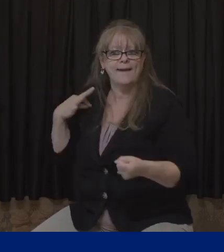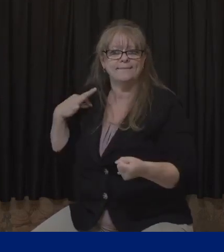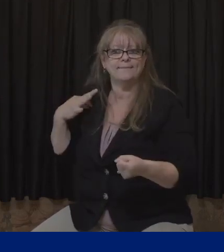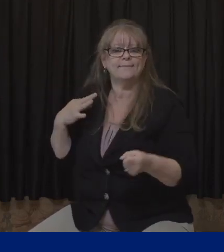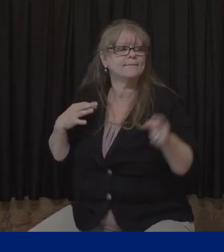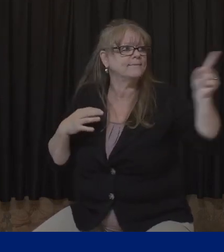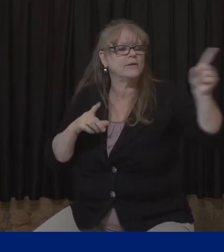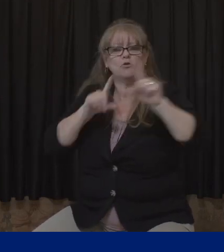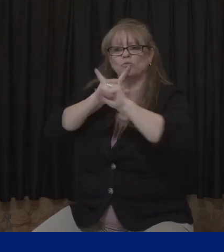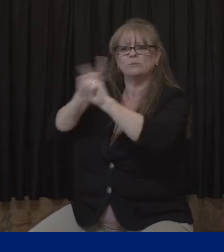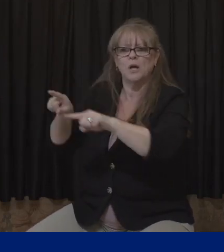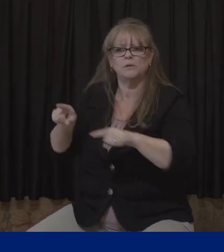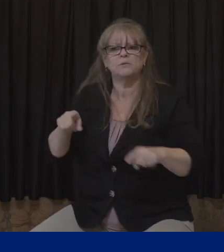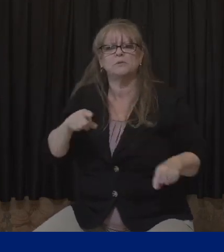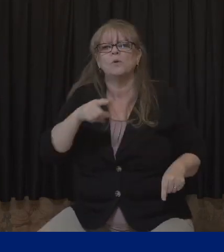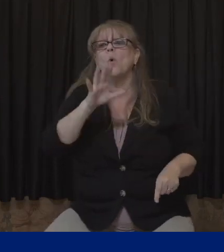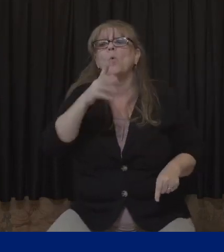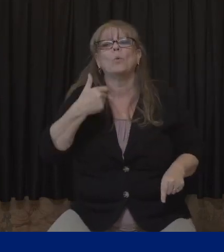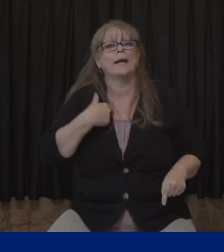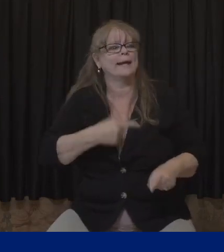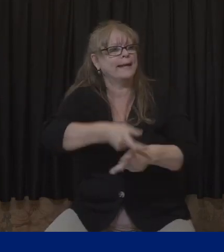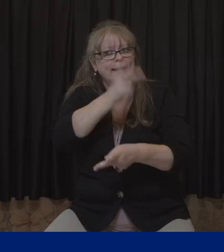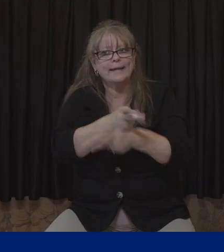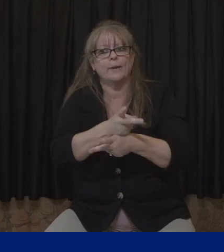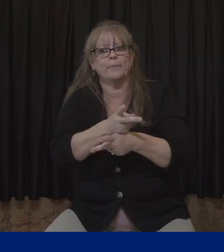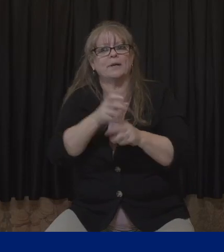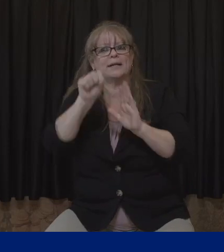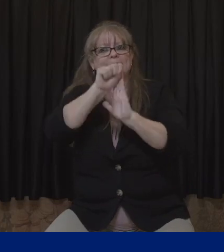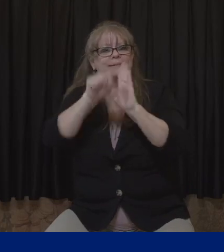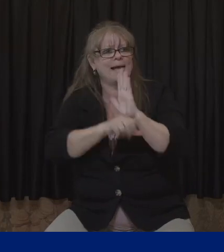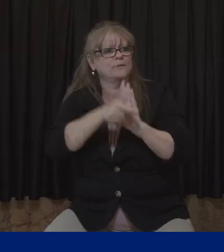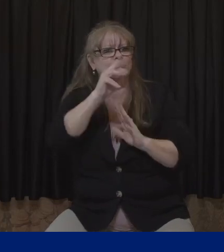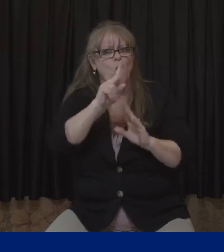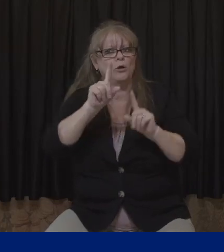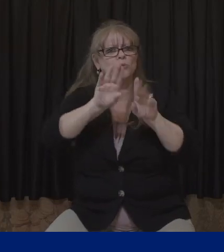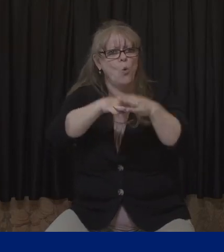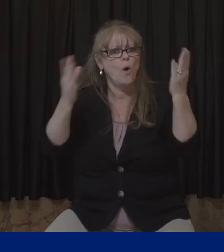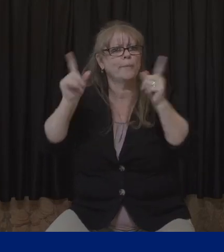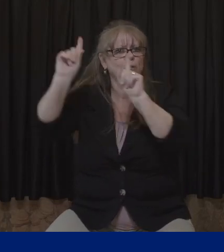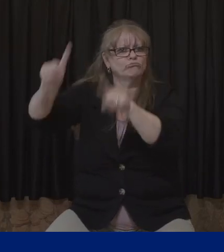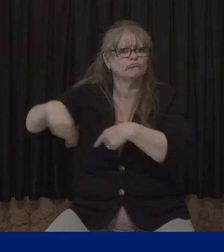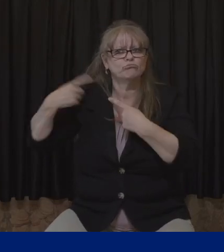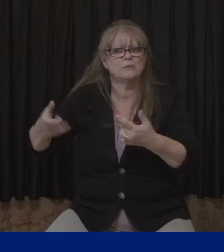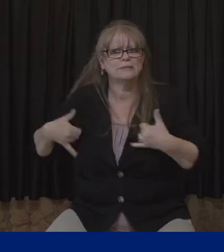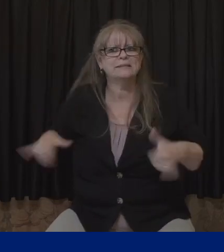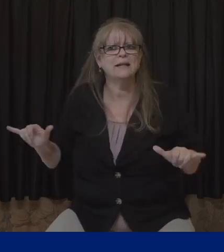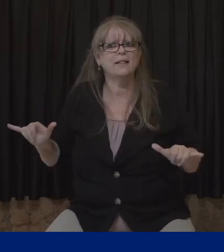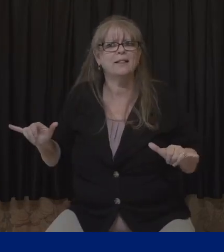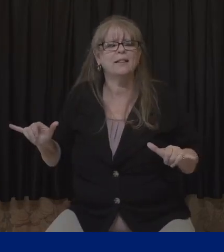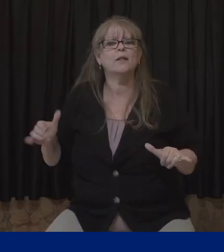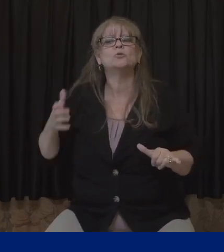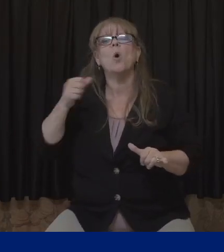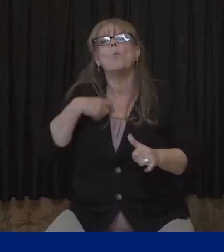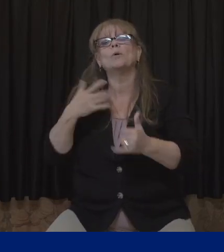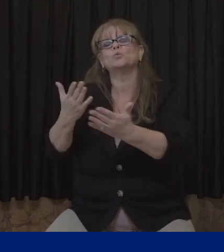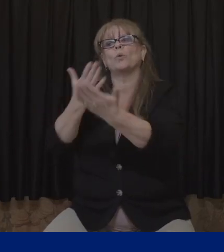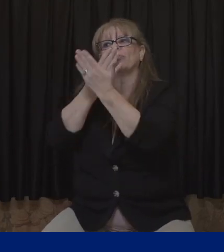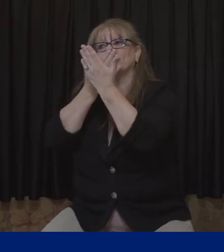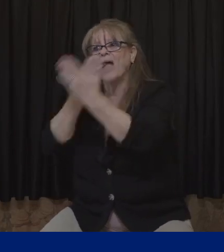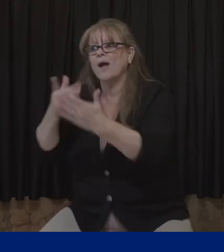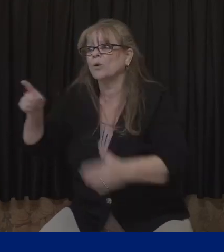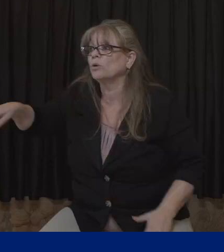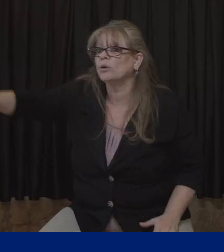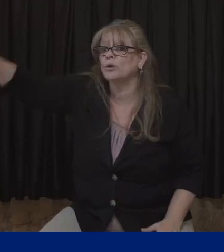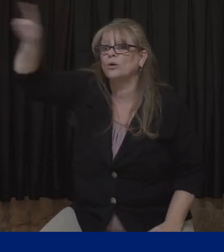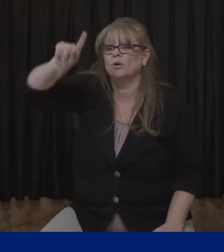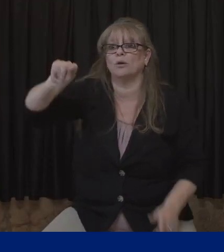open during this entire COVID crisis, and I'm very proud of that. I'm proud of Dan Gibbs and Dan Prenslow and the team at Parks and Wildlife for being able to